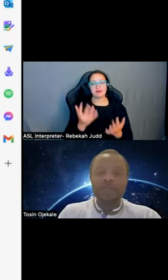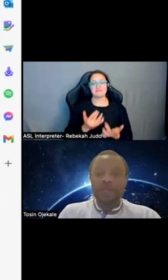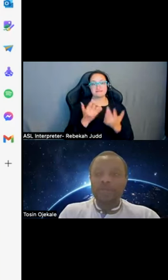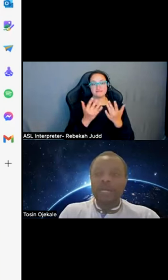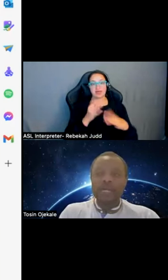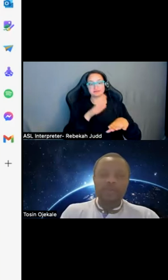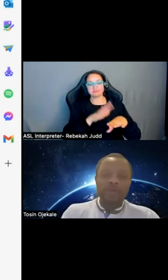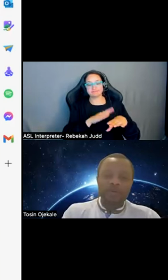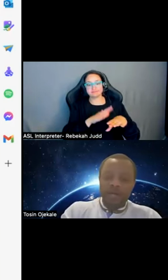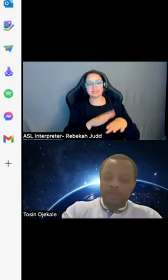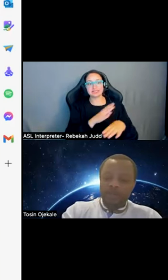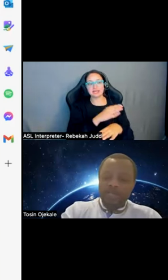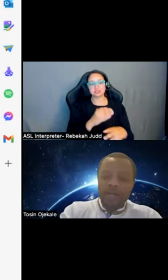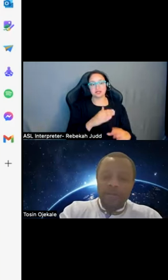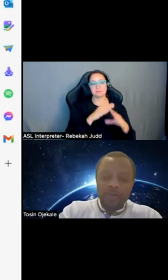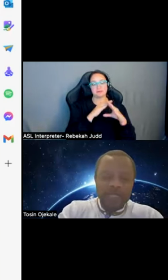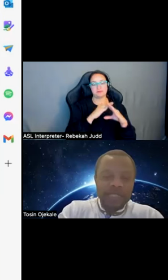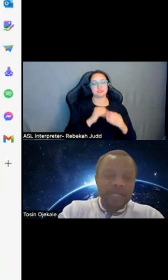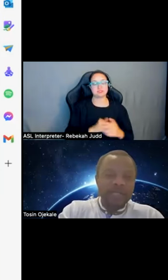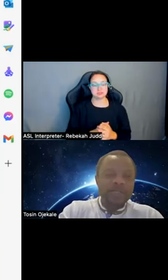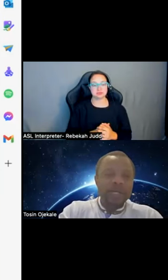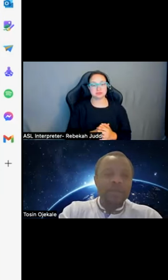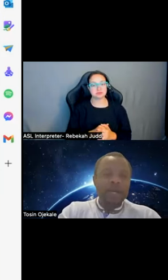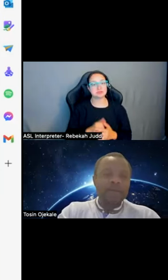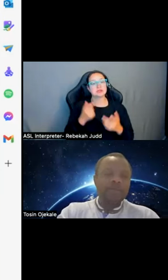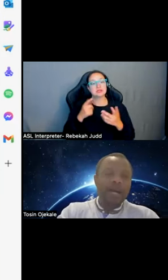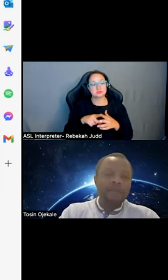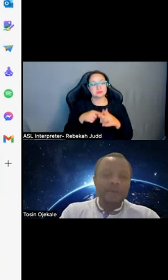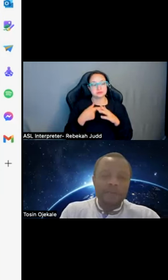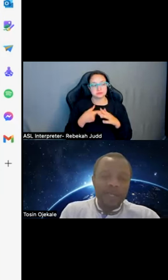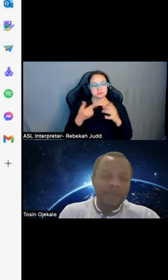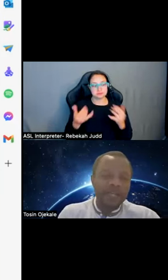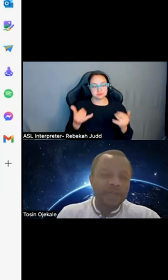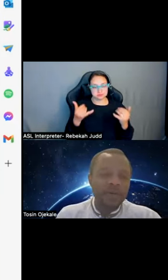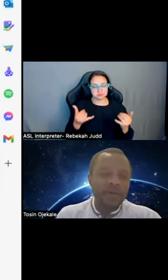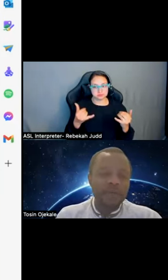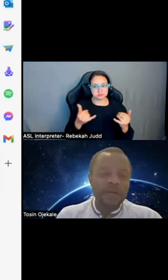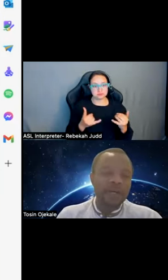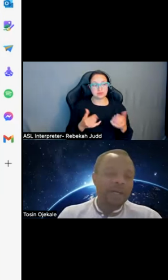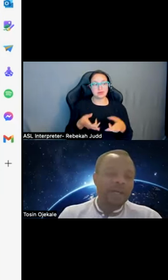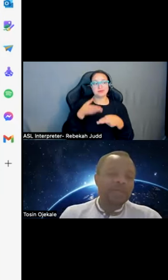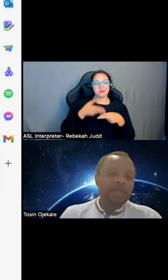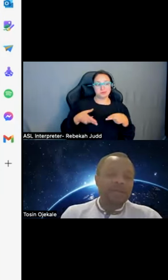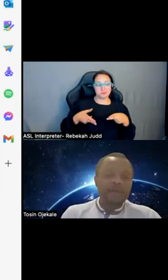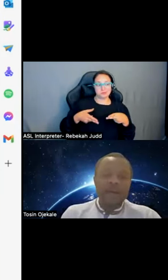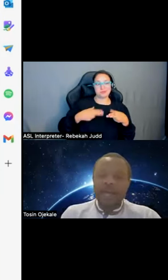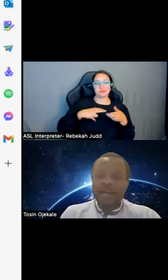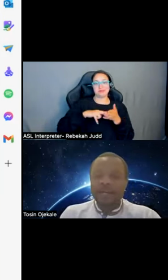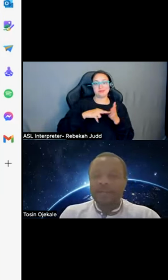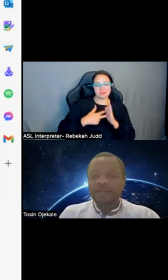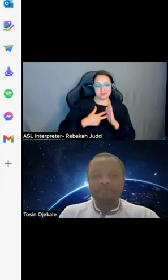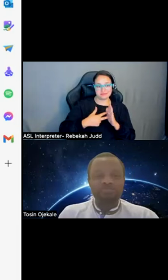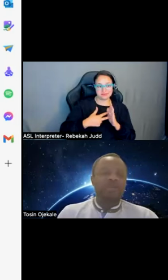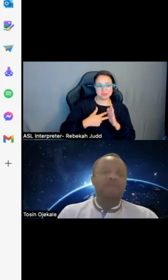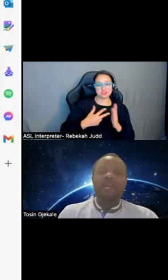prevention. So that's what we are going to start with. Today, we are going to have brief definition of